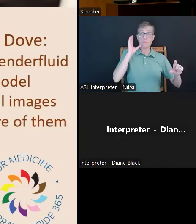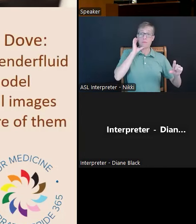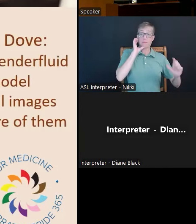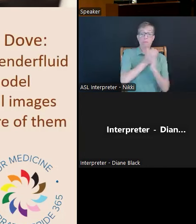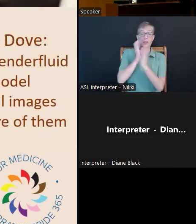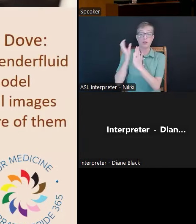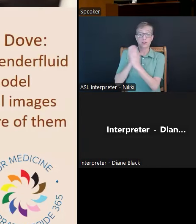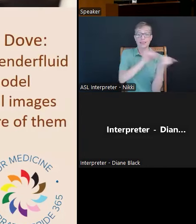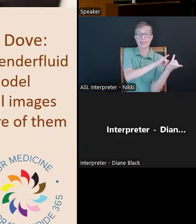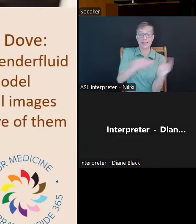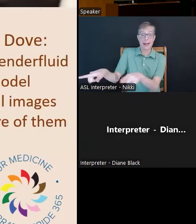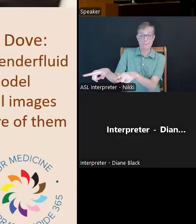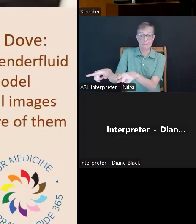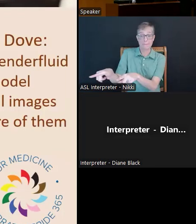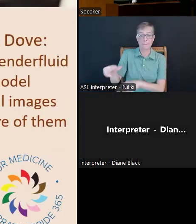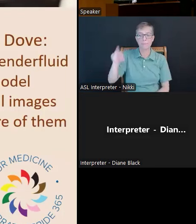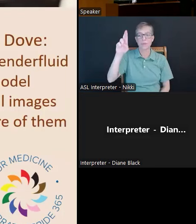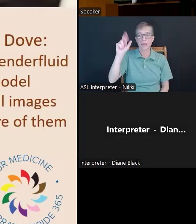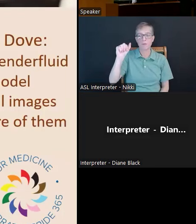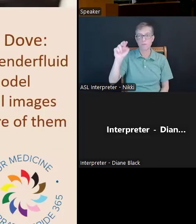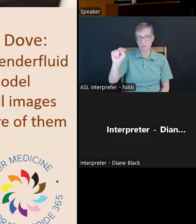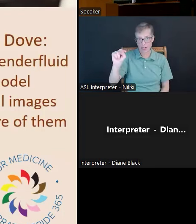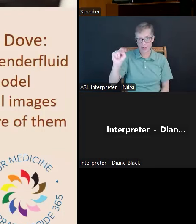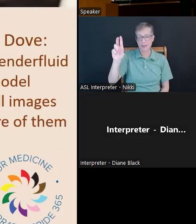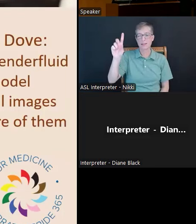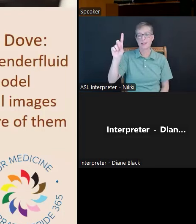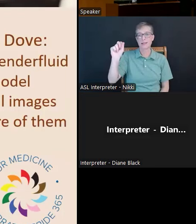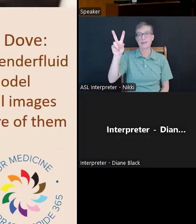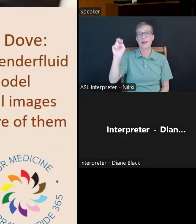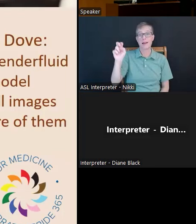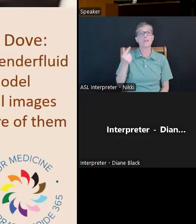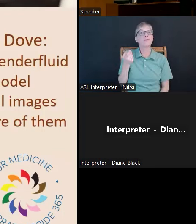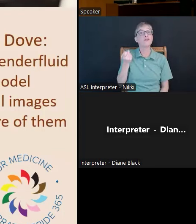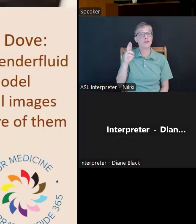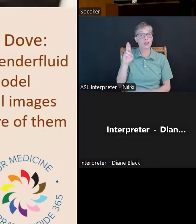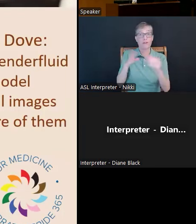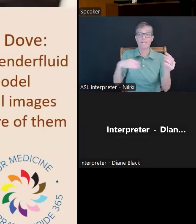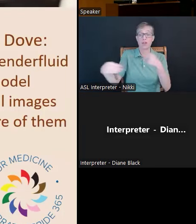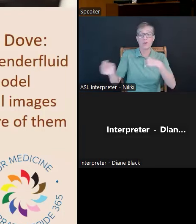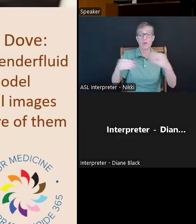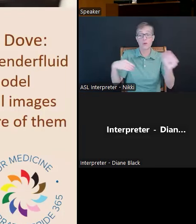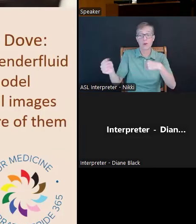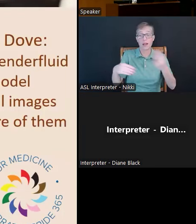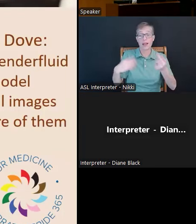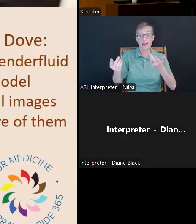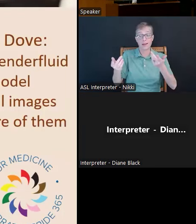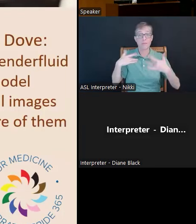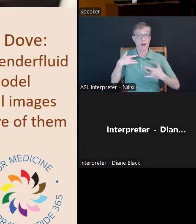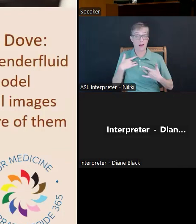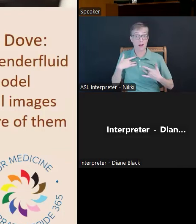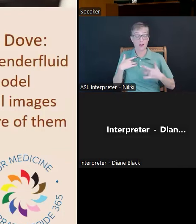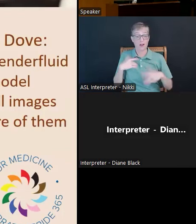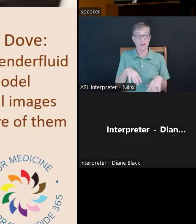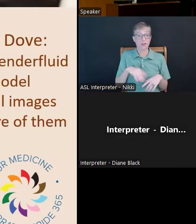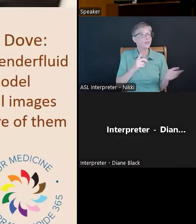So this is Rain Dove, a gender fluid model. They use they, them pronouns. Sometimes they dress super masculine, sometimes they dress